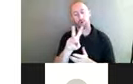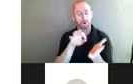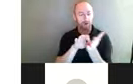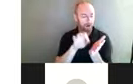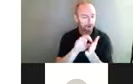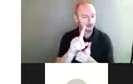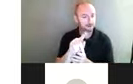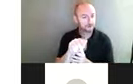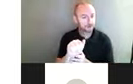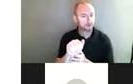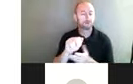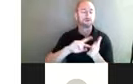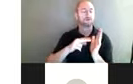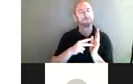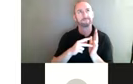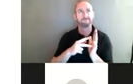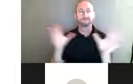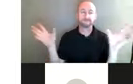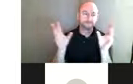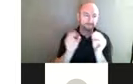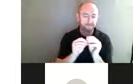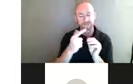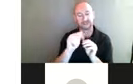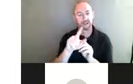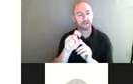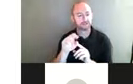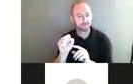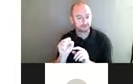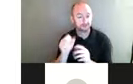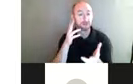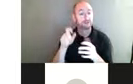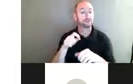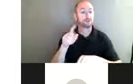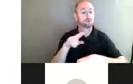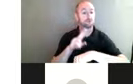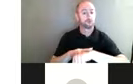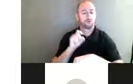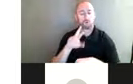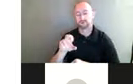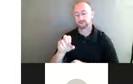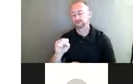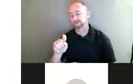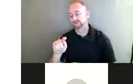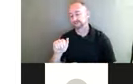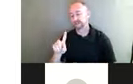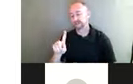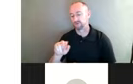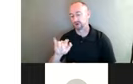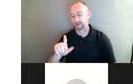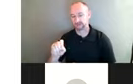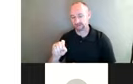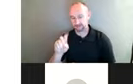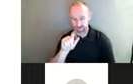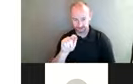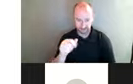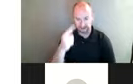like total number of gallons, you should think about whether you need to normalize or standardize your data. In other words, you think